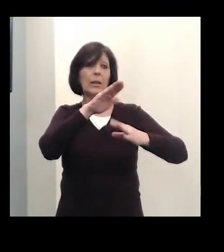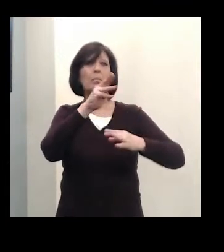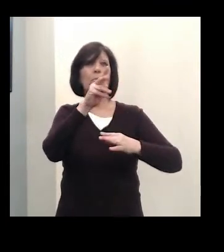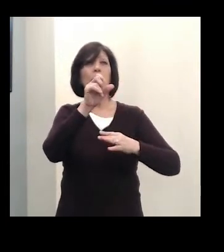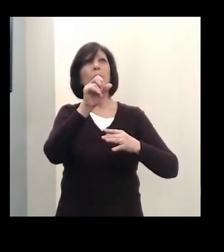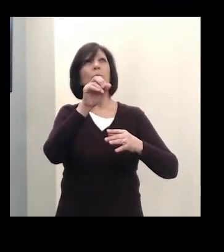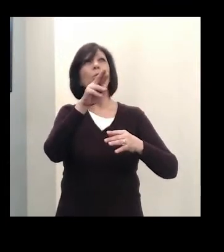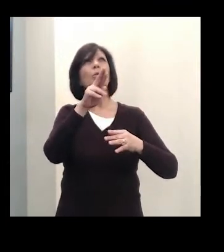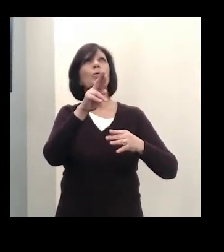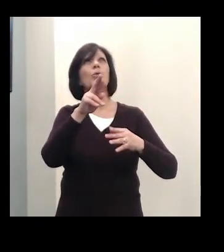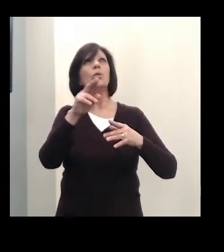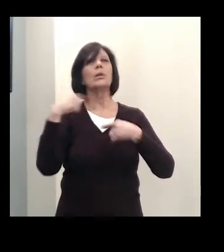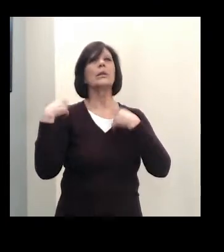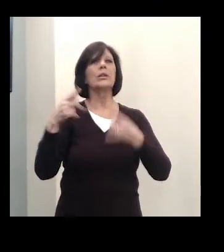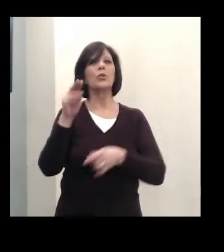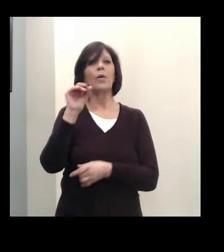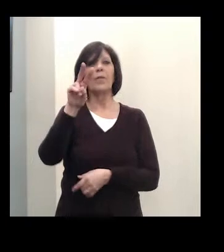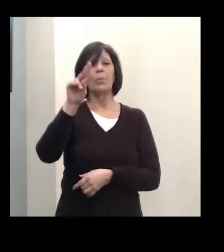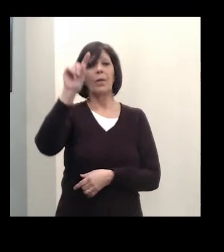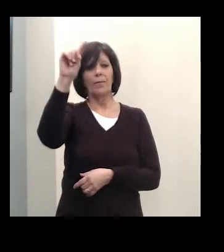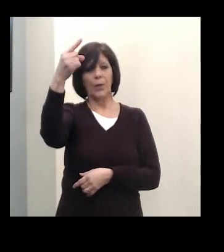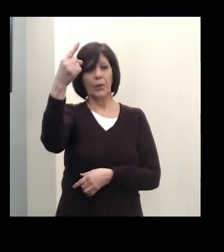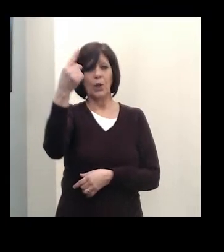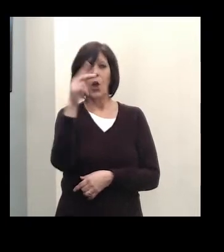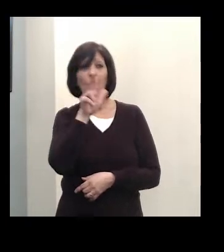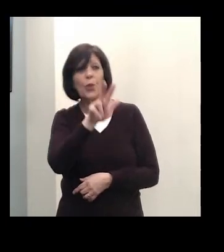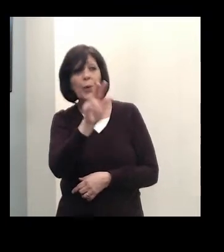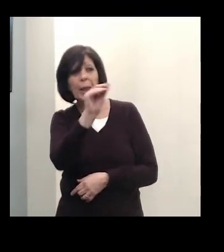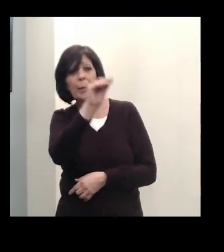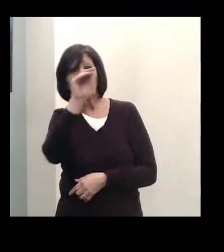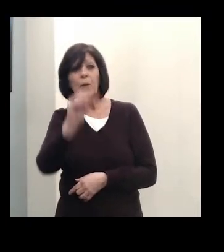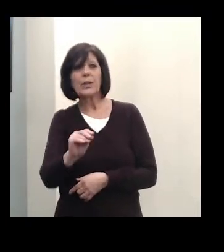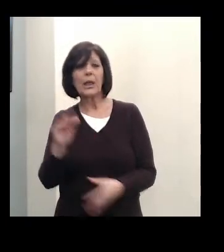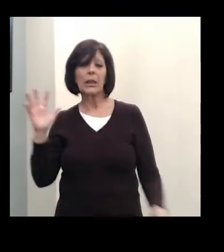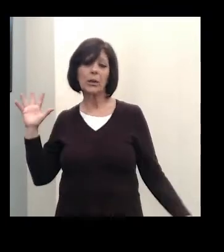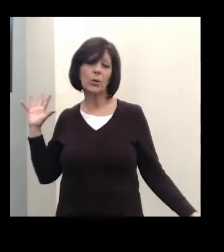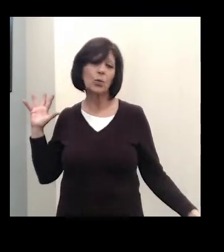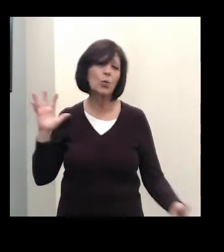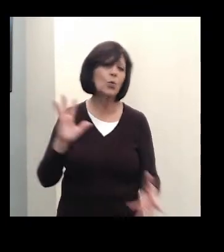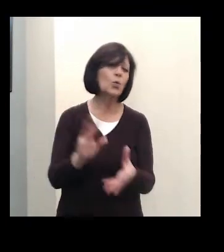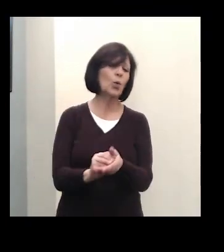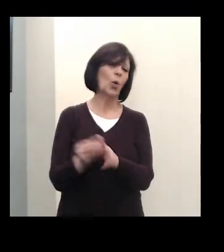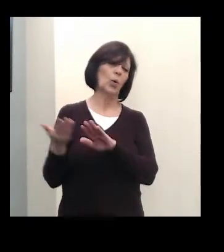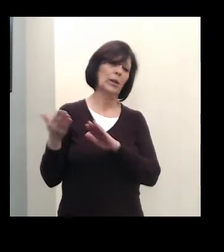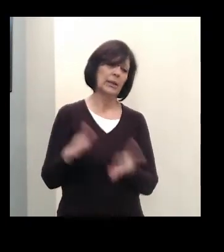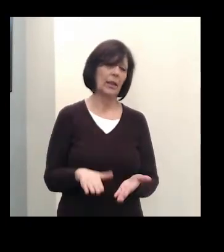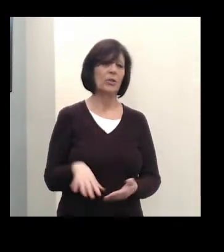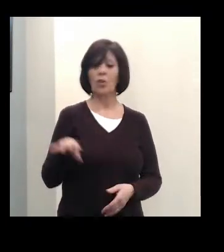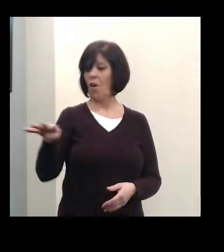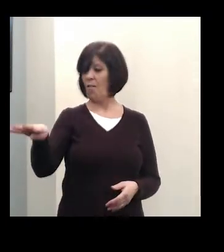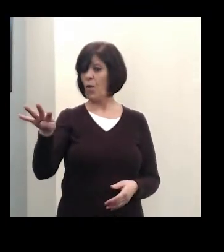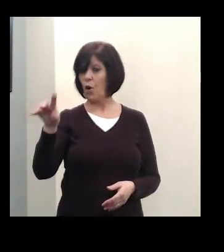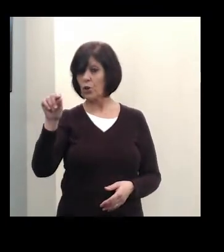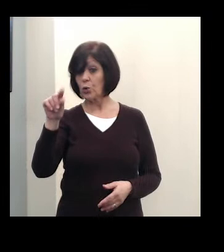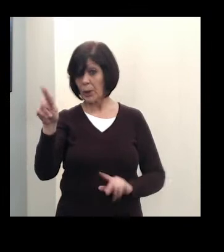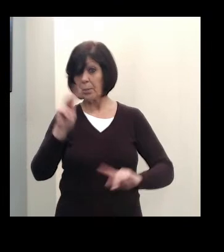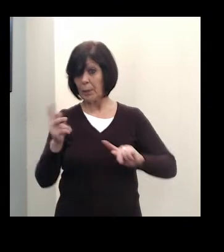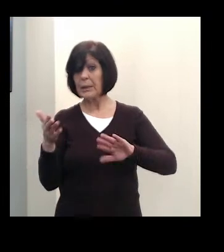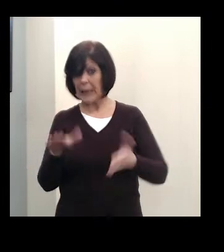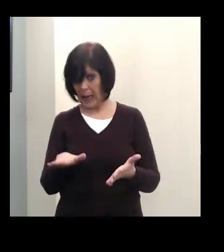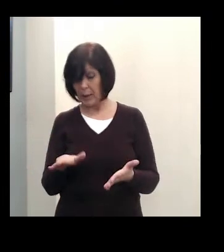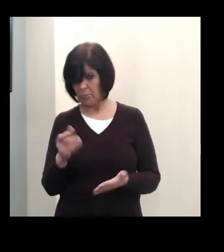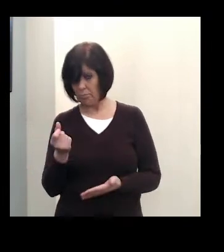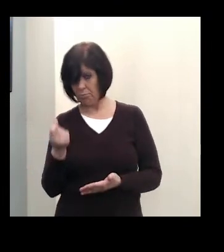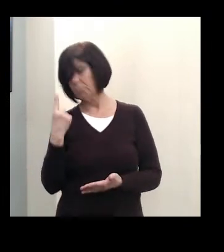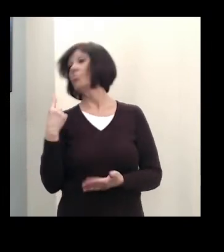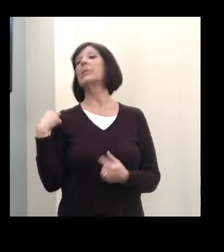November 1st. That is 3% of the entire total deaths. So we've had 420 people who've died in Erie County since